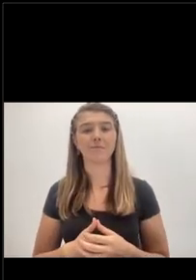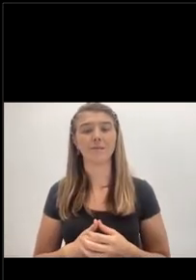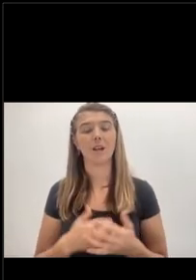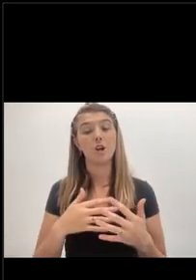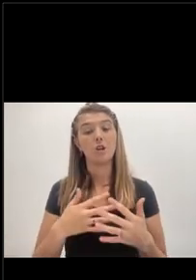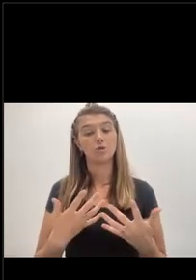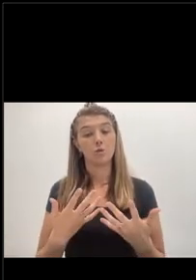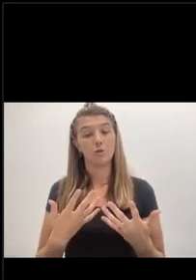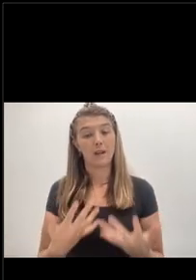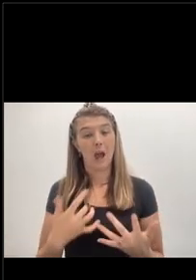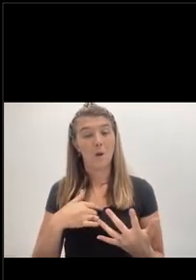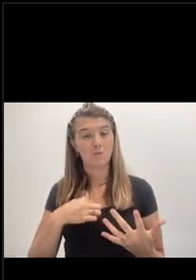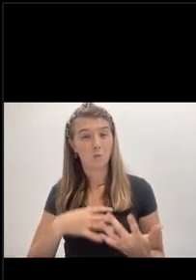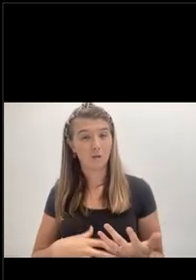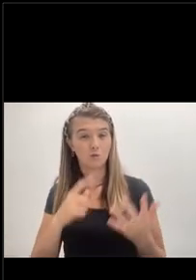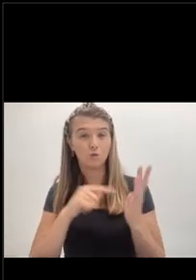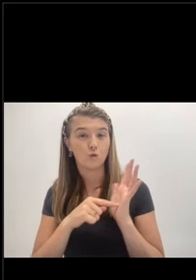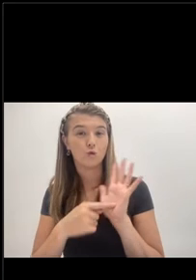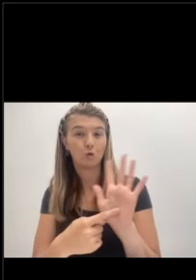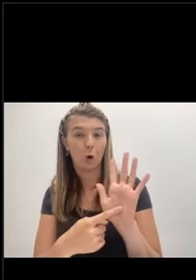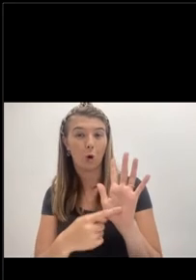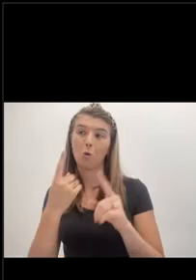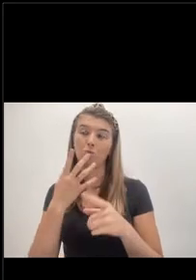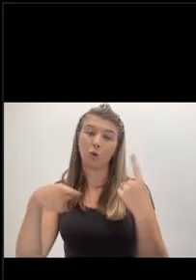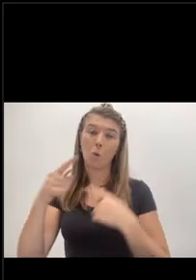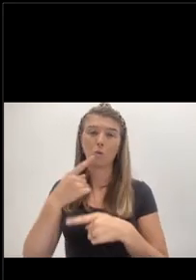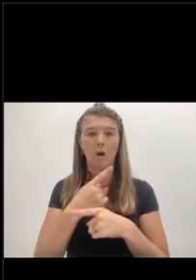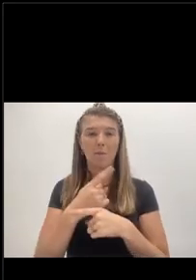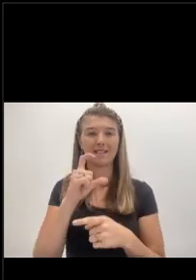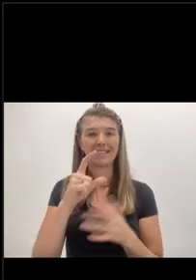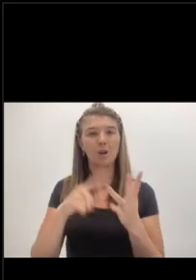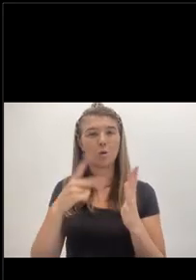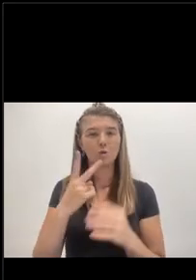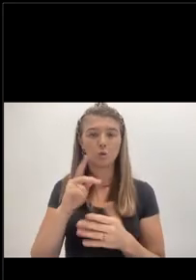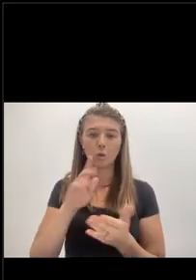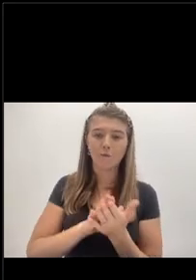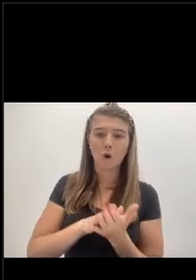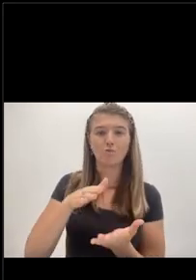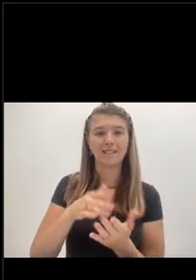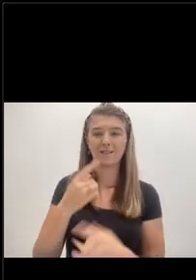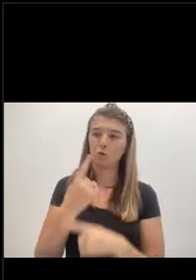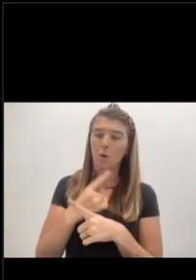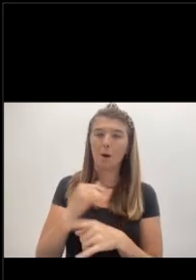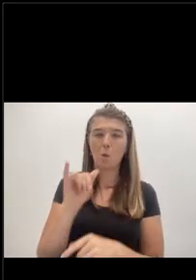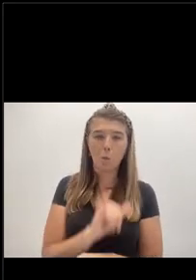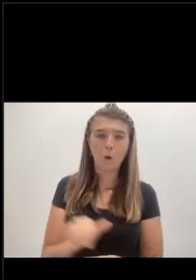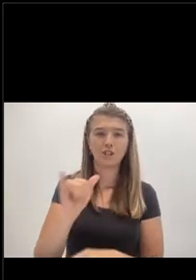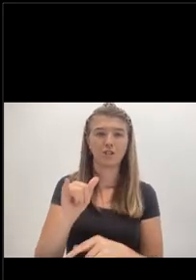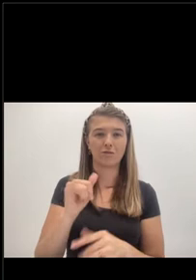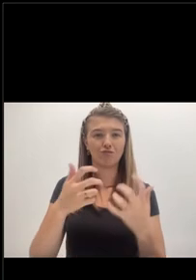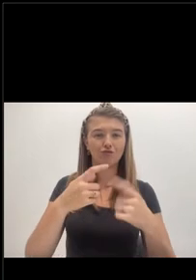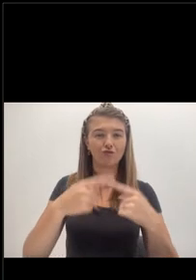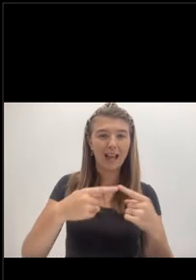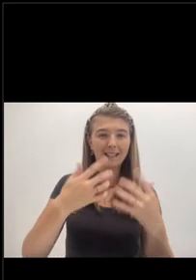that when we talk about CO2 footprint and talk about the question of which chemical recycling technology is the